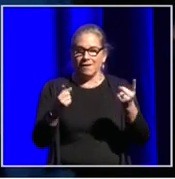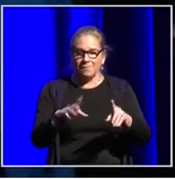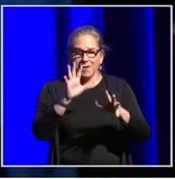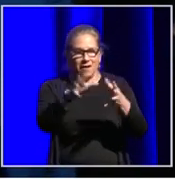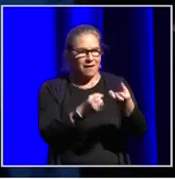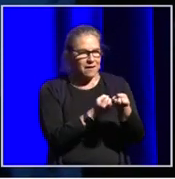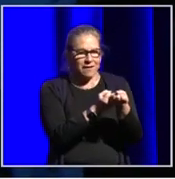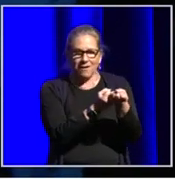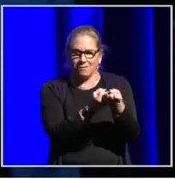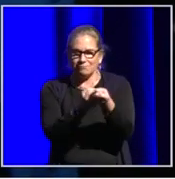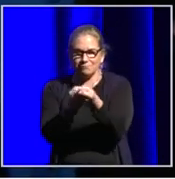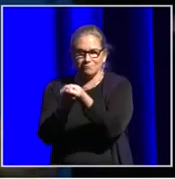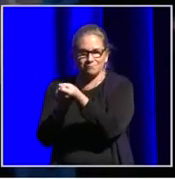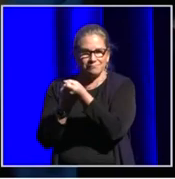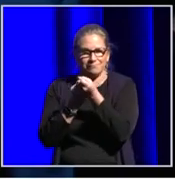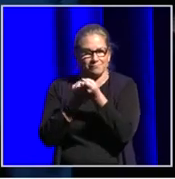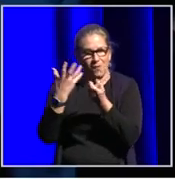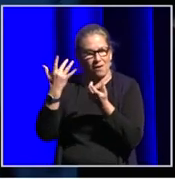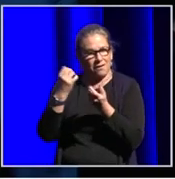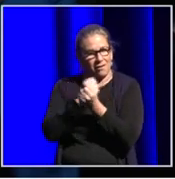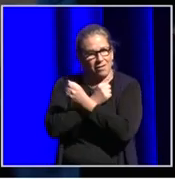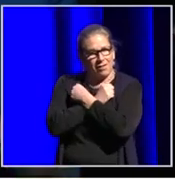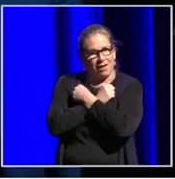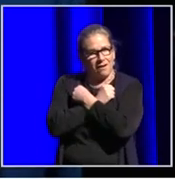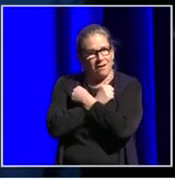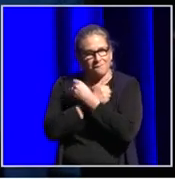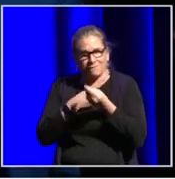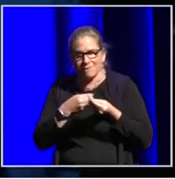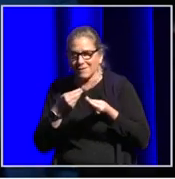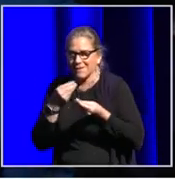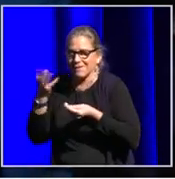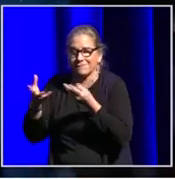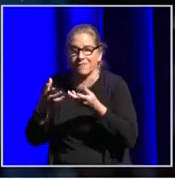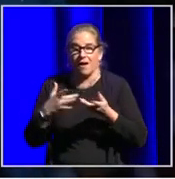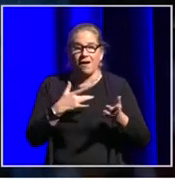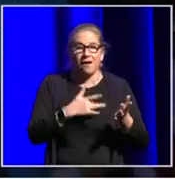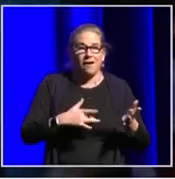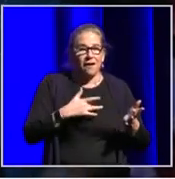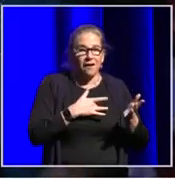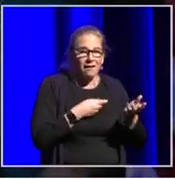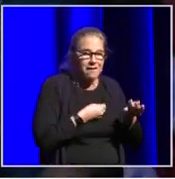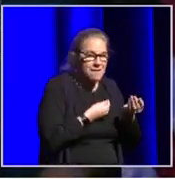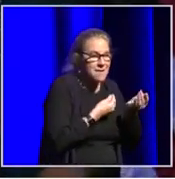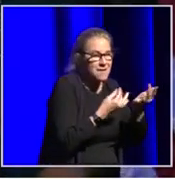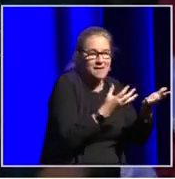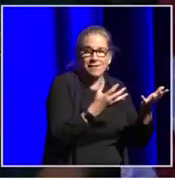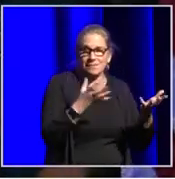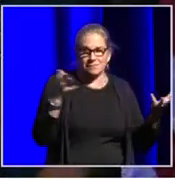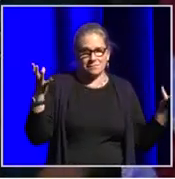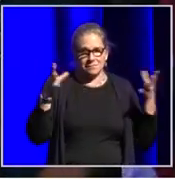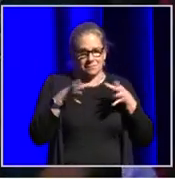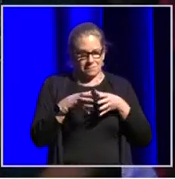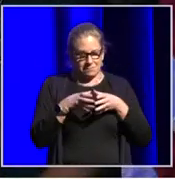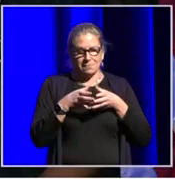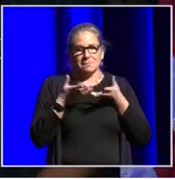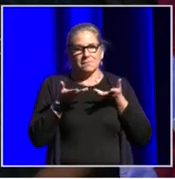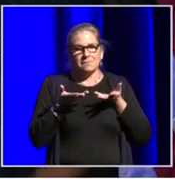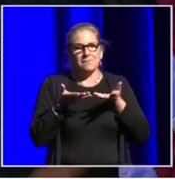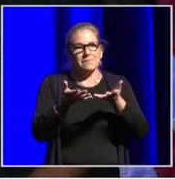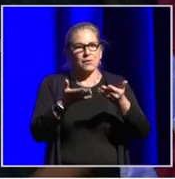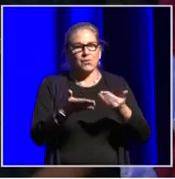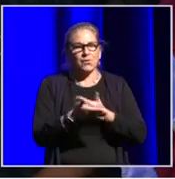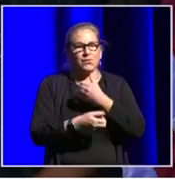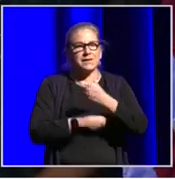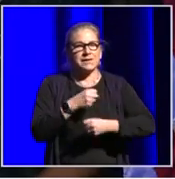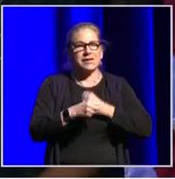in the midst of our collaboration. And so, oh God, at the start of this new year, we ask that you would bless the mayor of D.C., that you